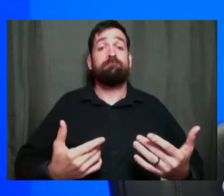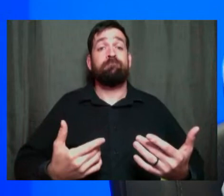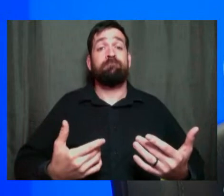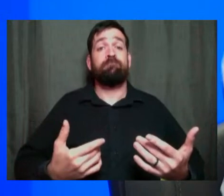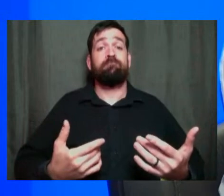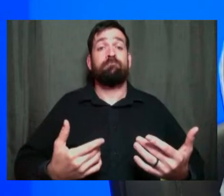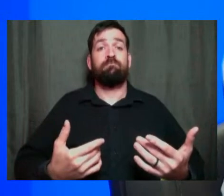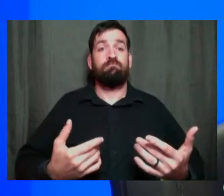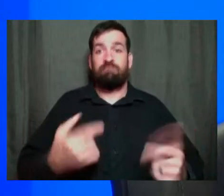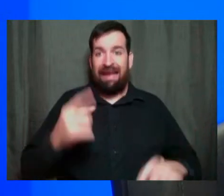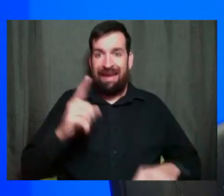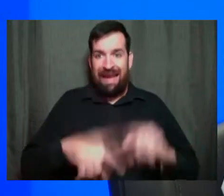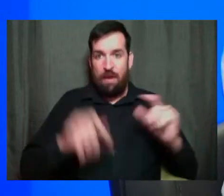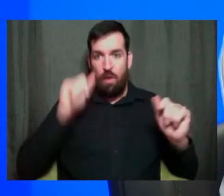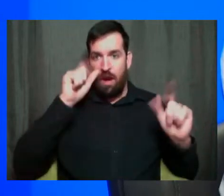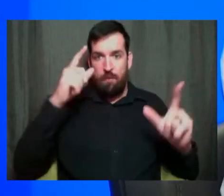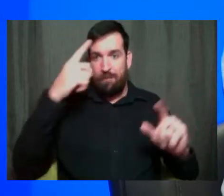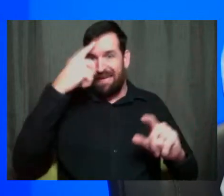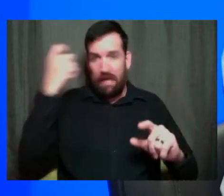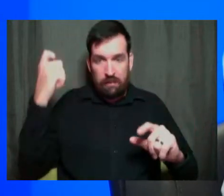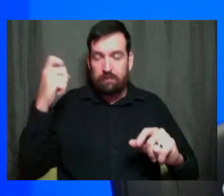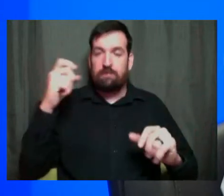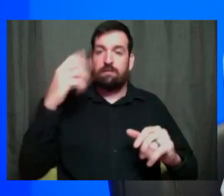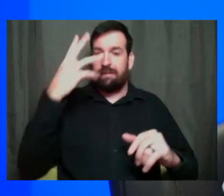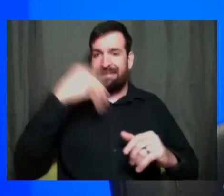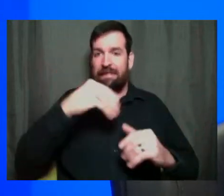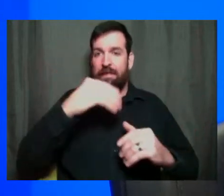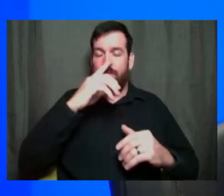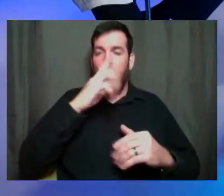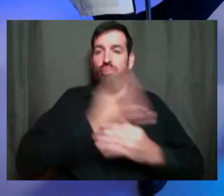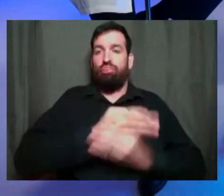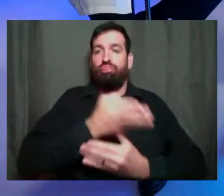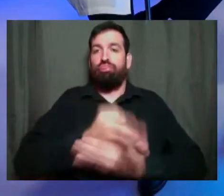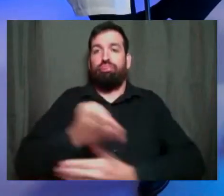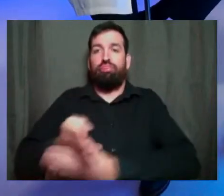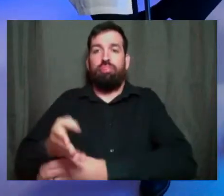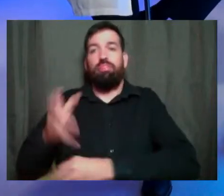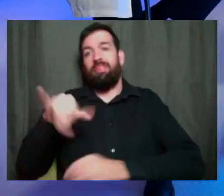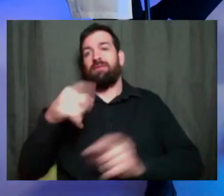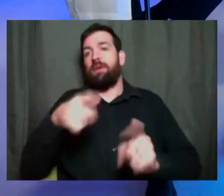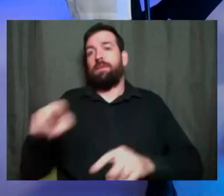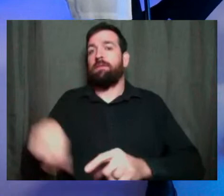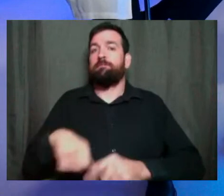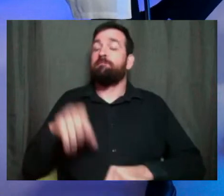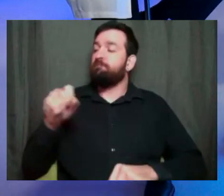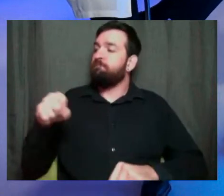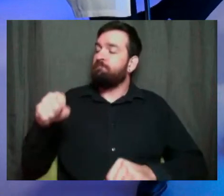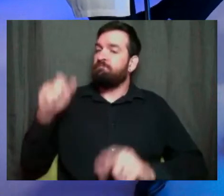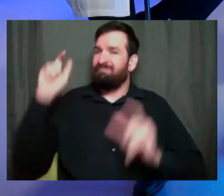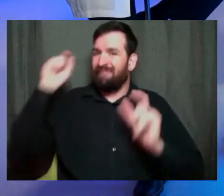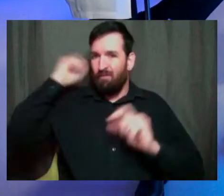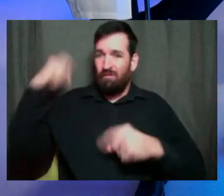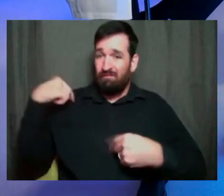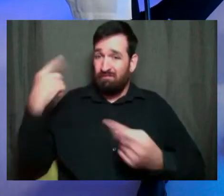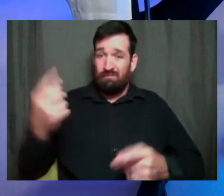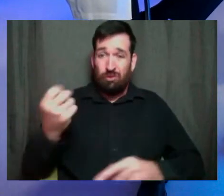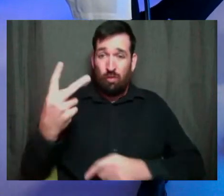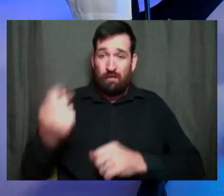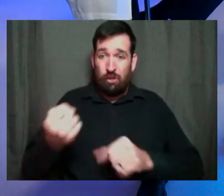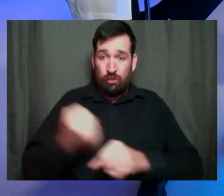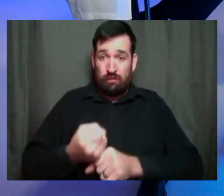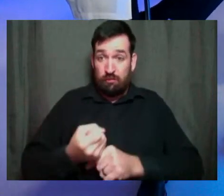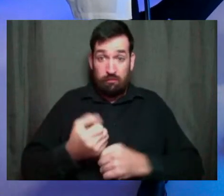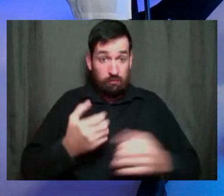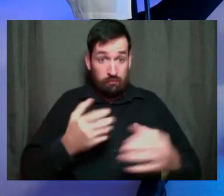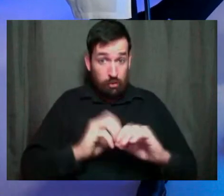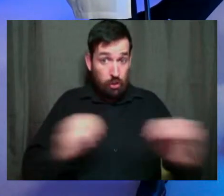can't wake up because they're interrupted so much that quite often that's what's actually occurring. Yeah, I've been wearing earplugs for like 12 years. Do you wear them even if there's no noise?